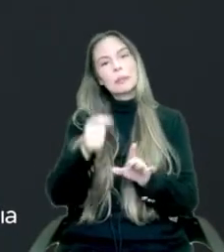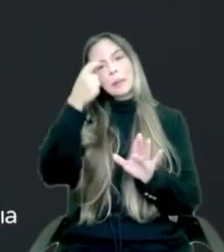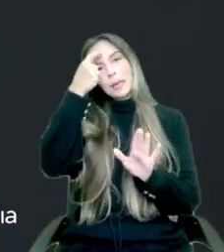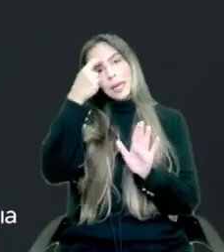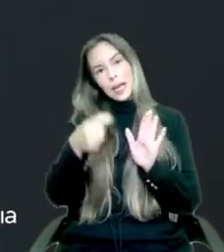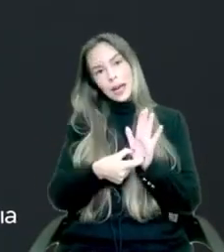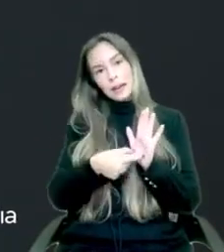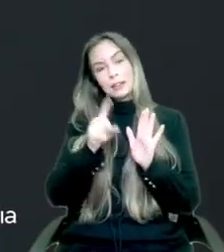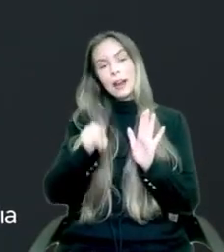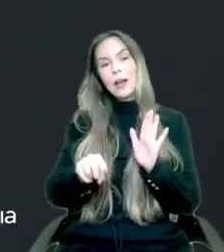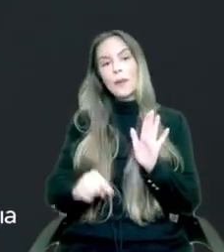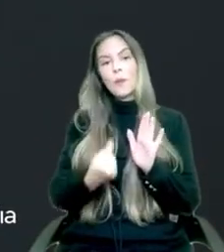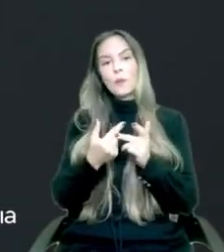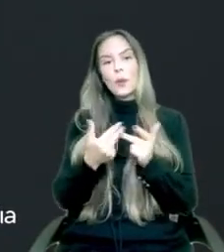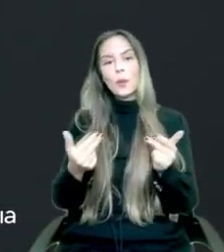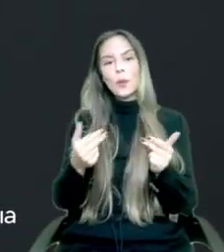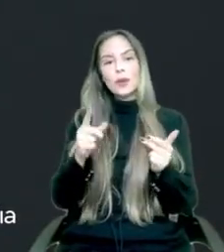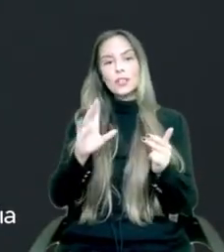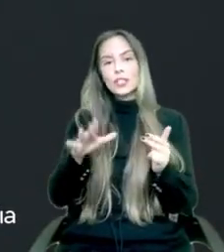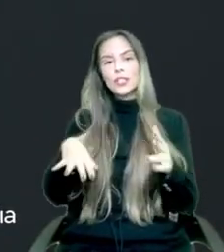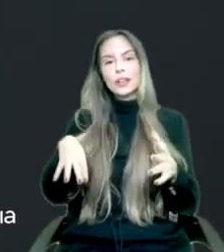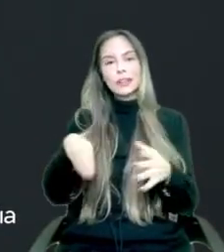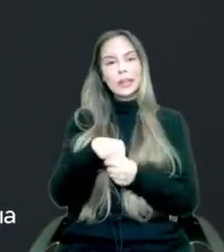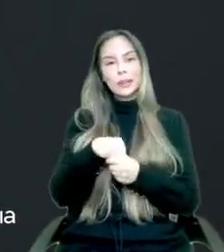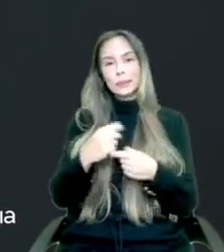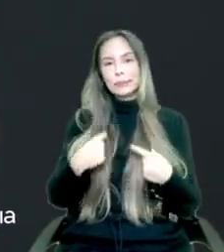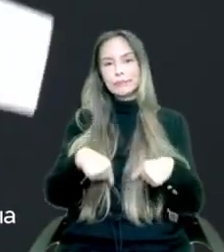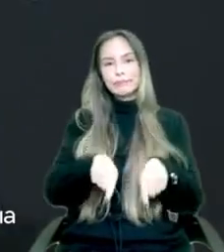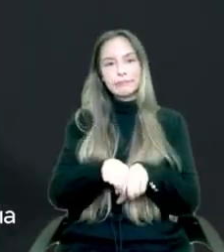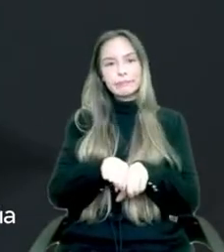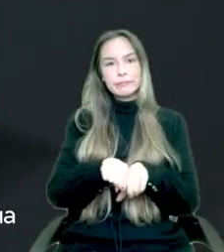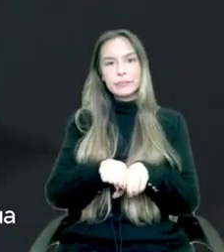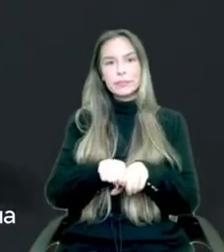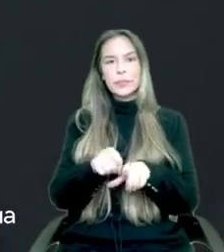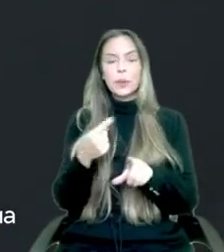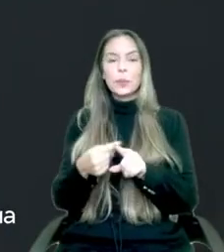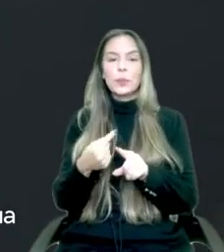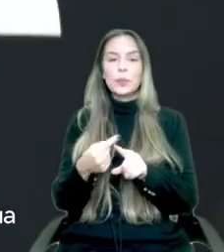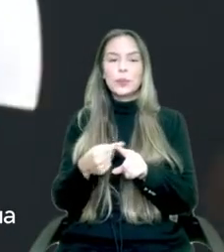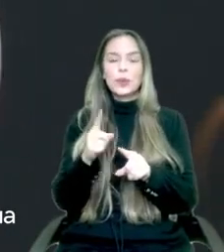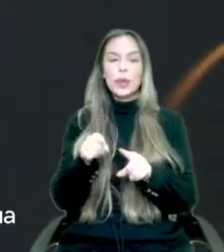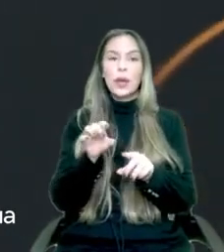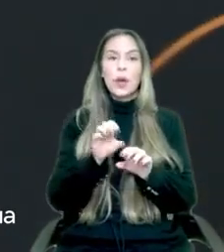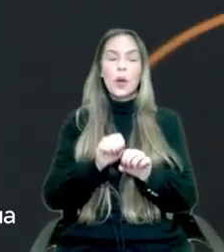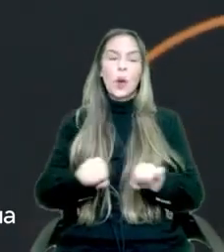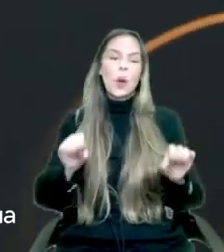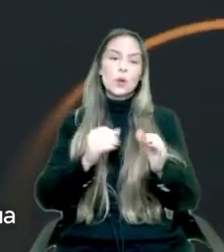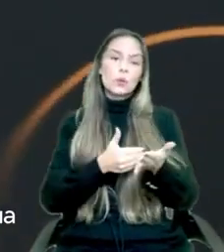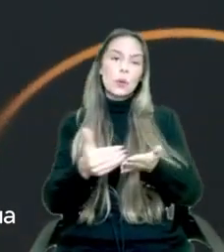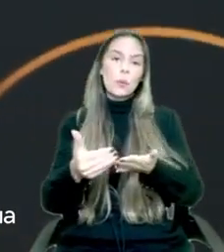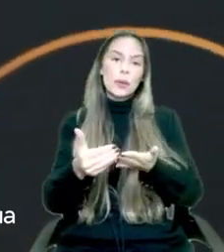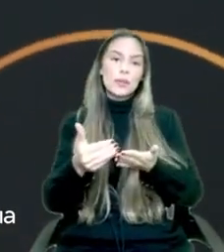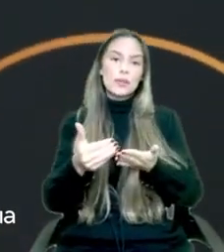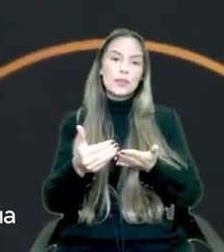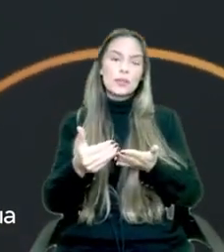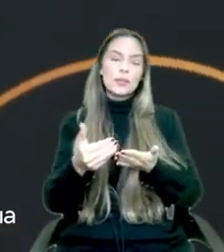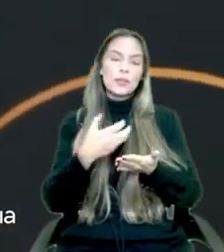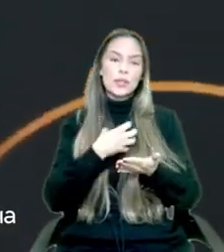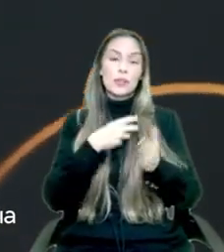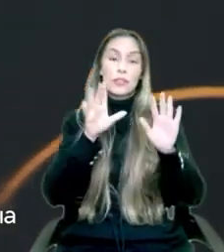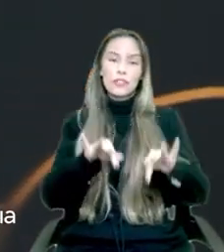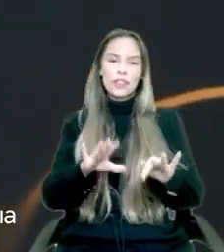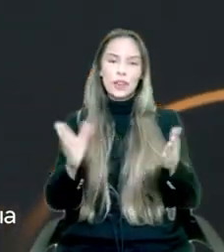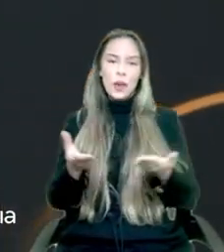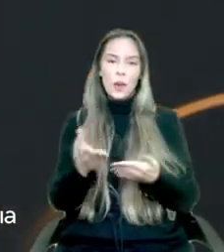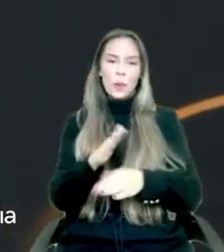been implicit and glossed over. I think this might be a great way to end the morning because I'm going to probably